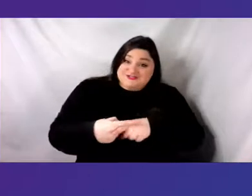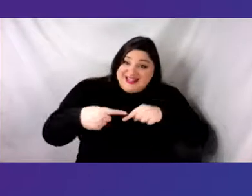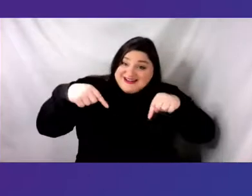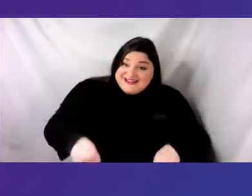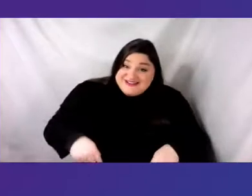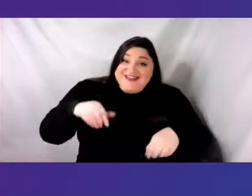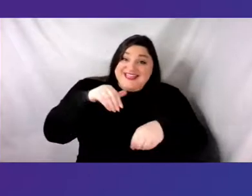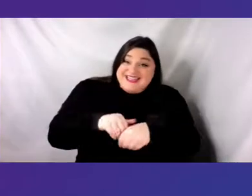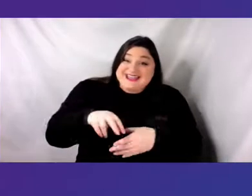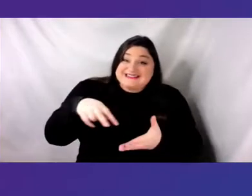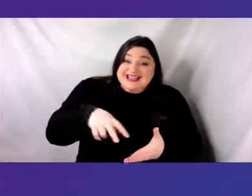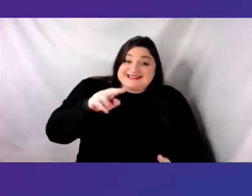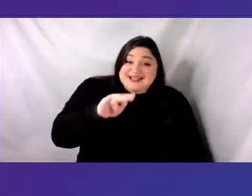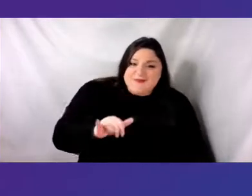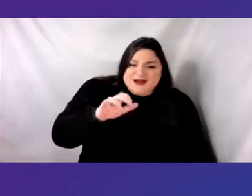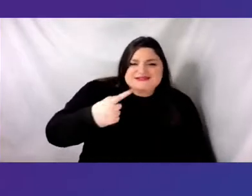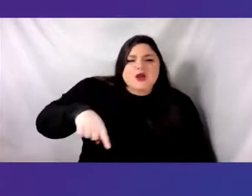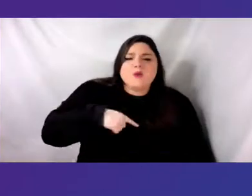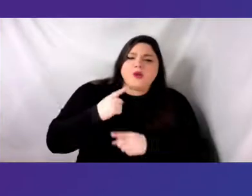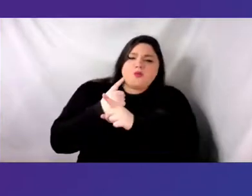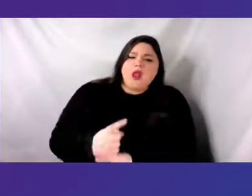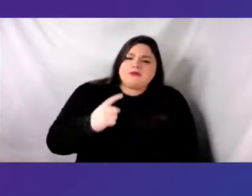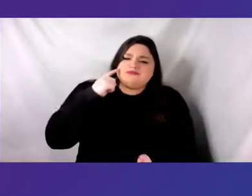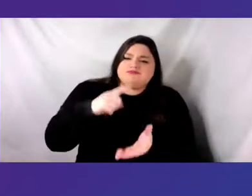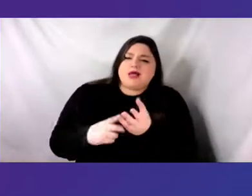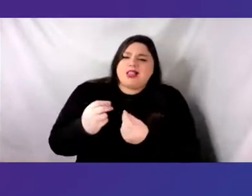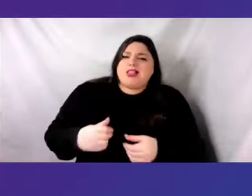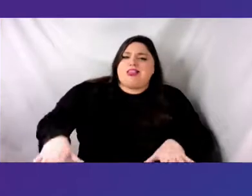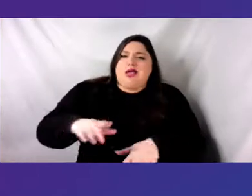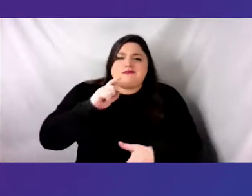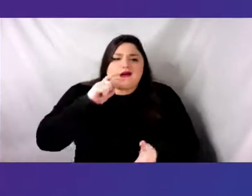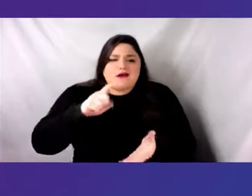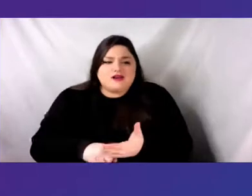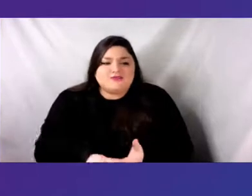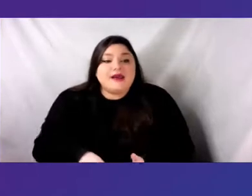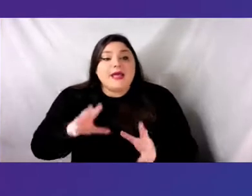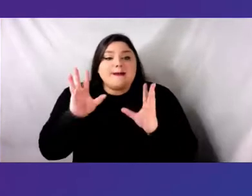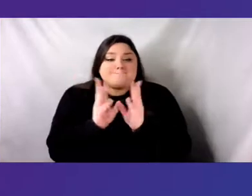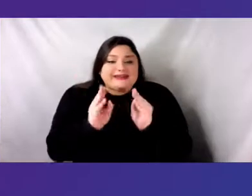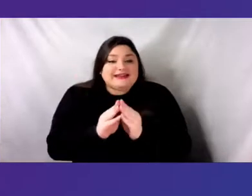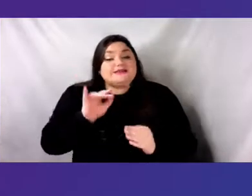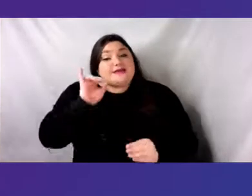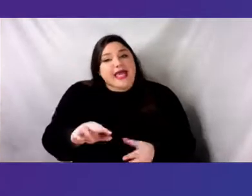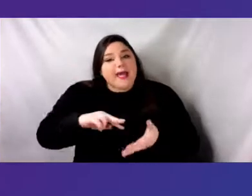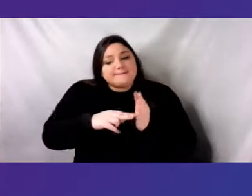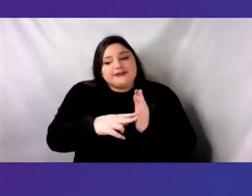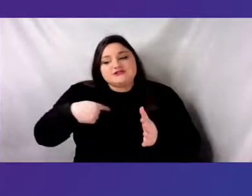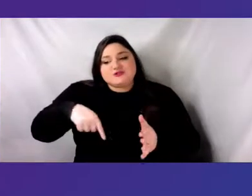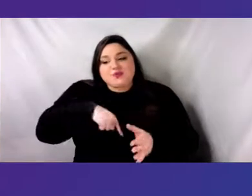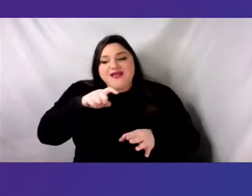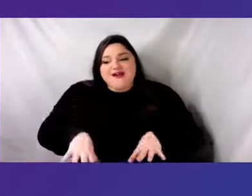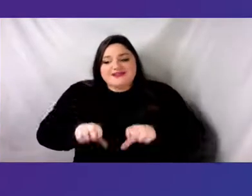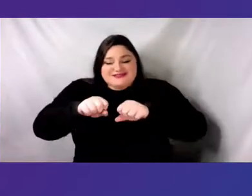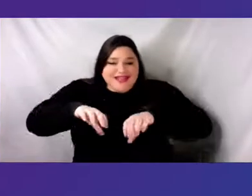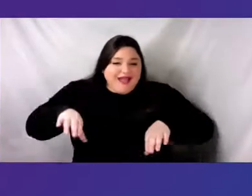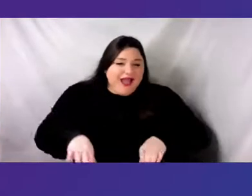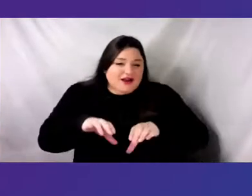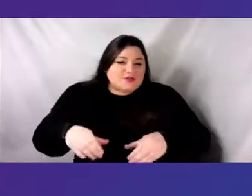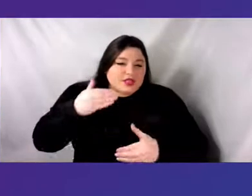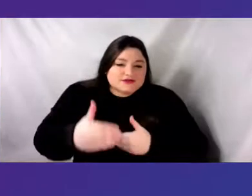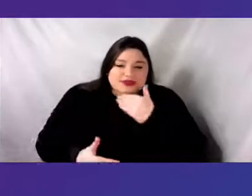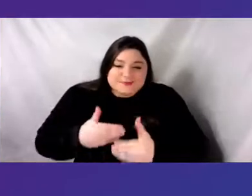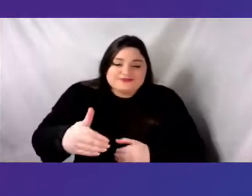acknowledgments at meetings and public convenings. This includes taking actionable steps towards reparations in this initial